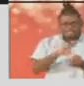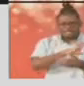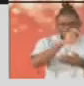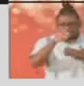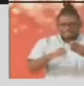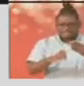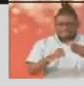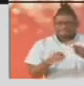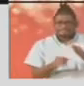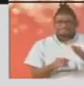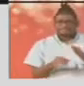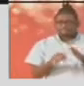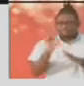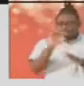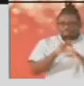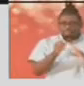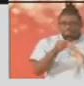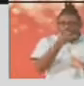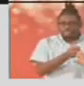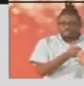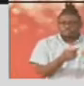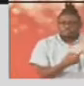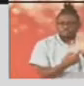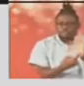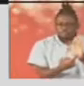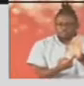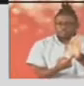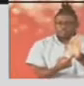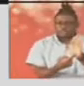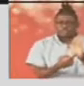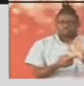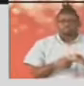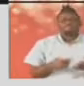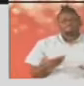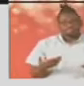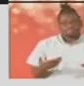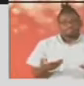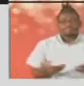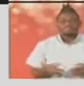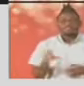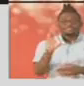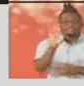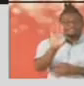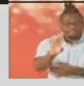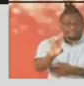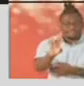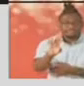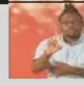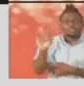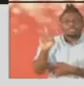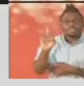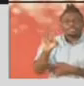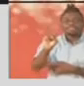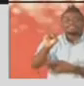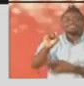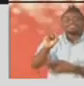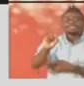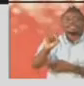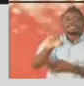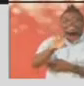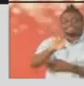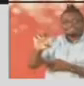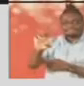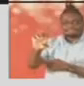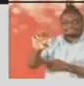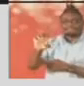of 14 clusters at that point in time in County St. George East. So we are seeing the changing patterns as the number of cases decrease as